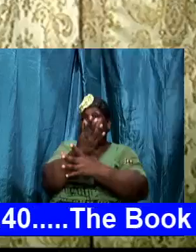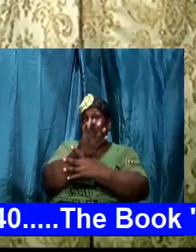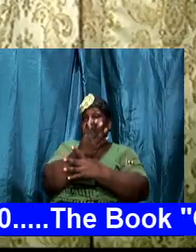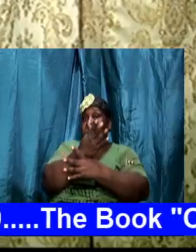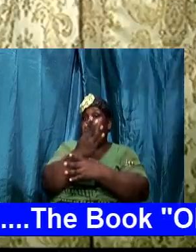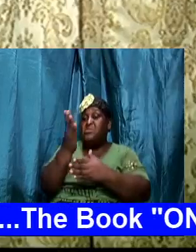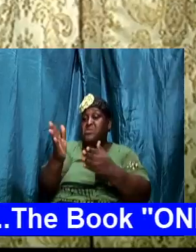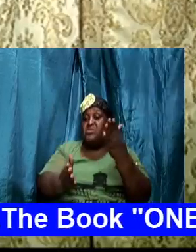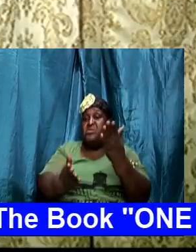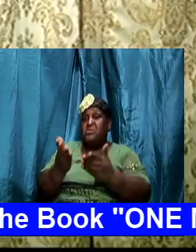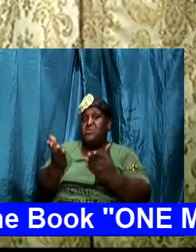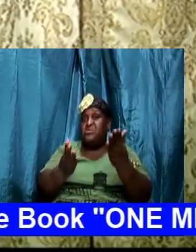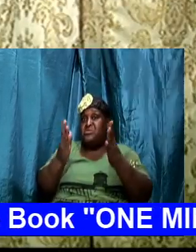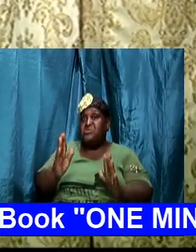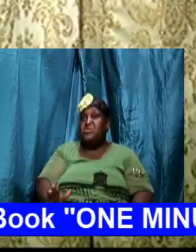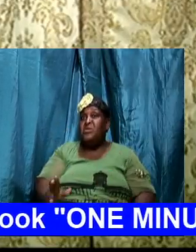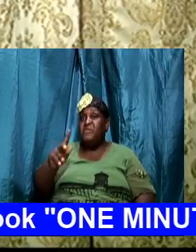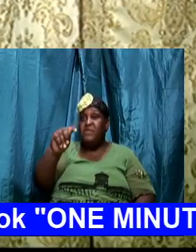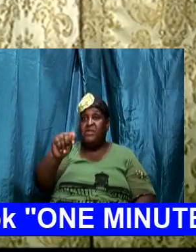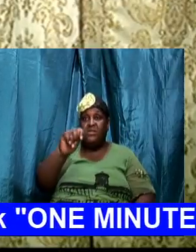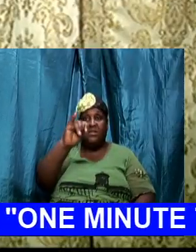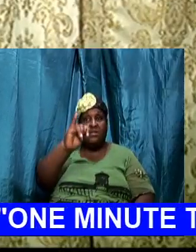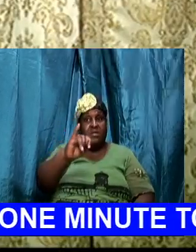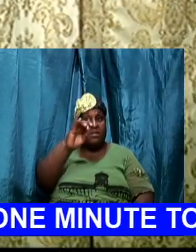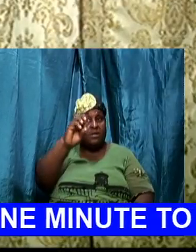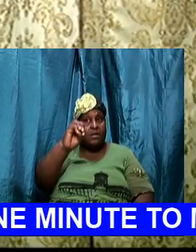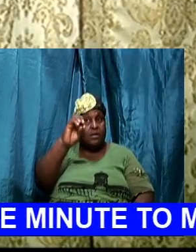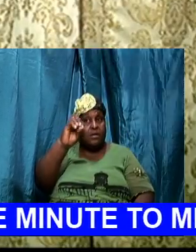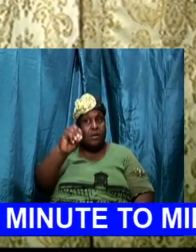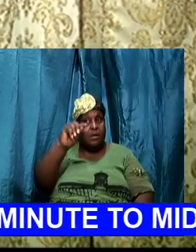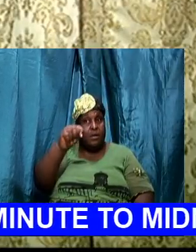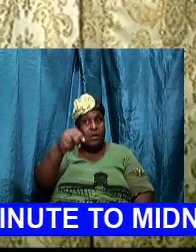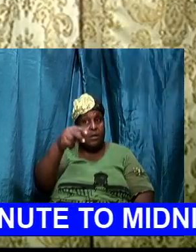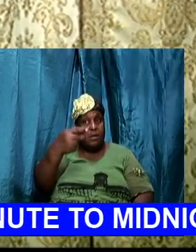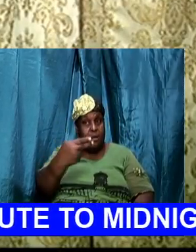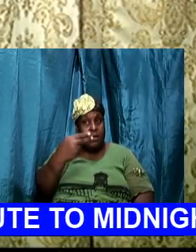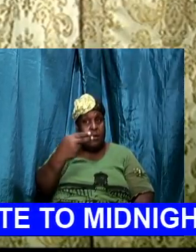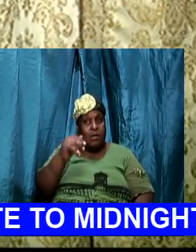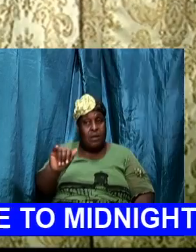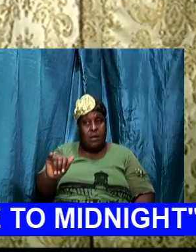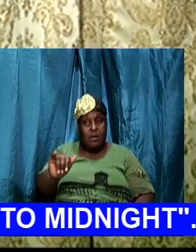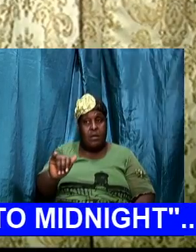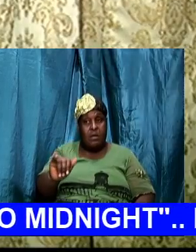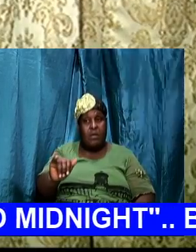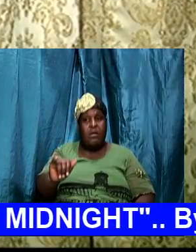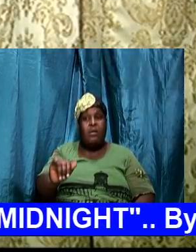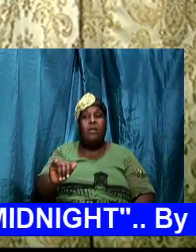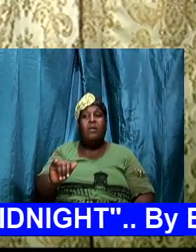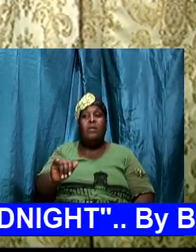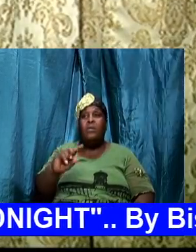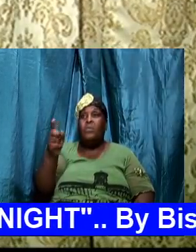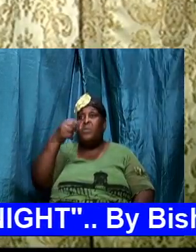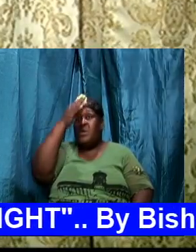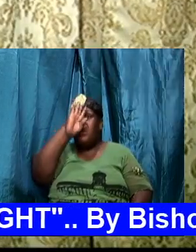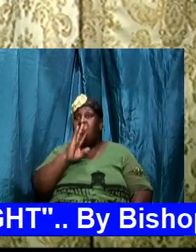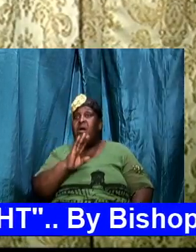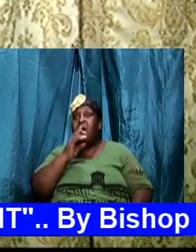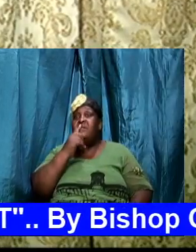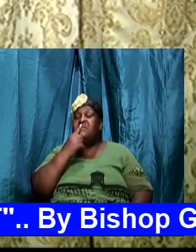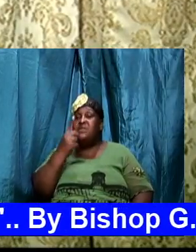Timothy, in 2 Timothy chapter 3, verses 16 and 17, where He declares